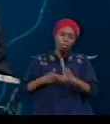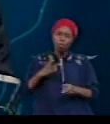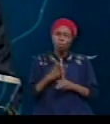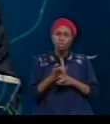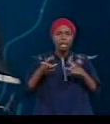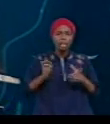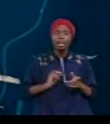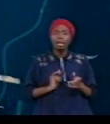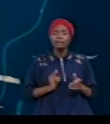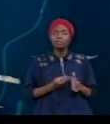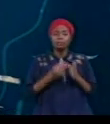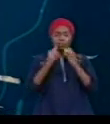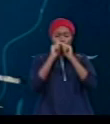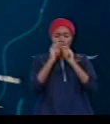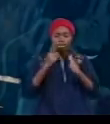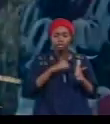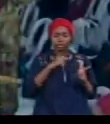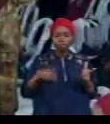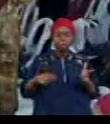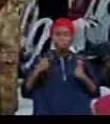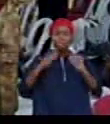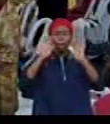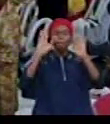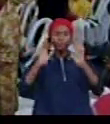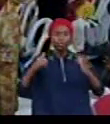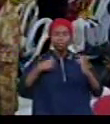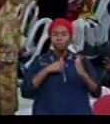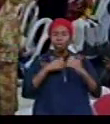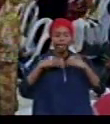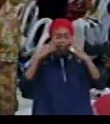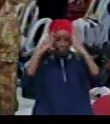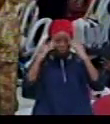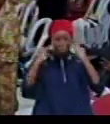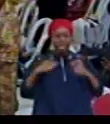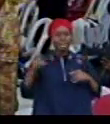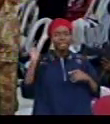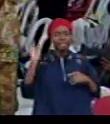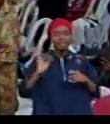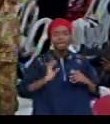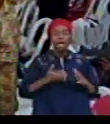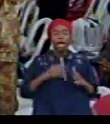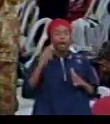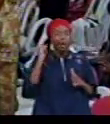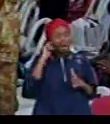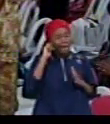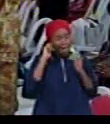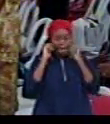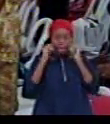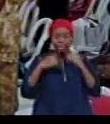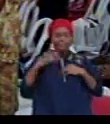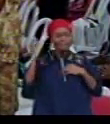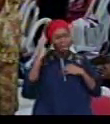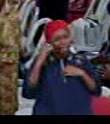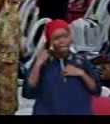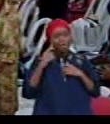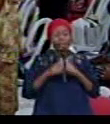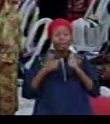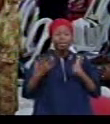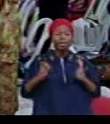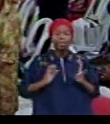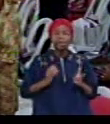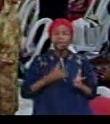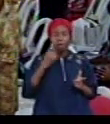Lord. The miracles we have experienced, the testimonies our ears have heard, the great things our eyes have seen.